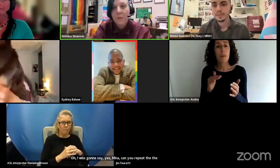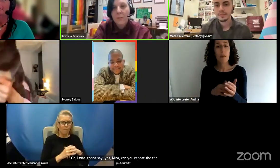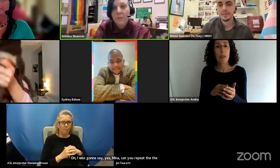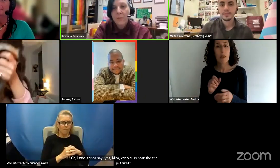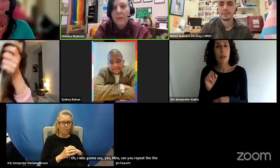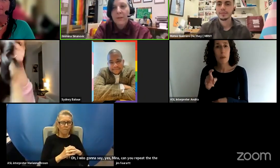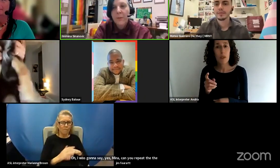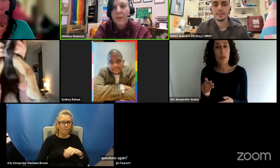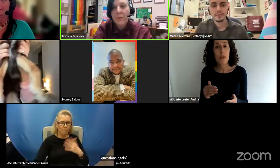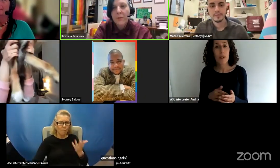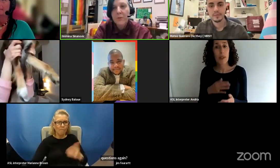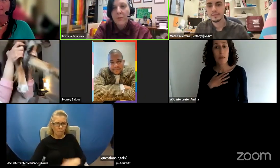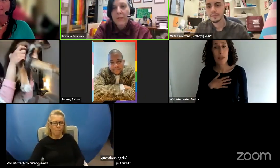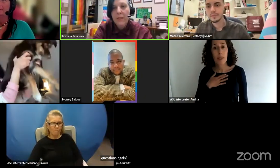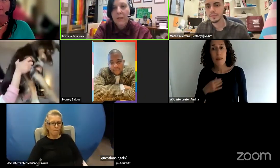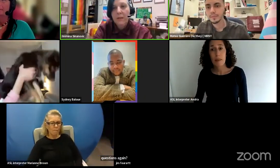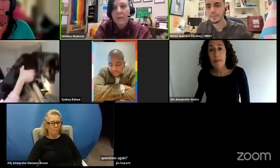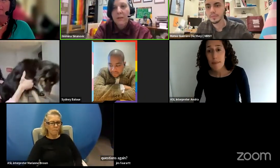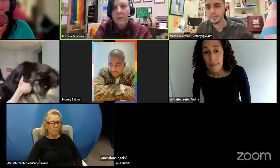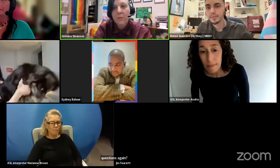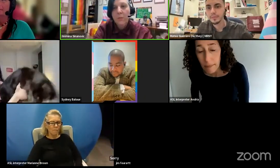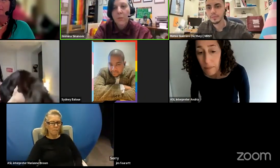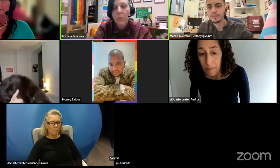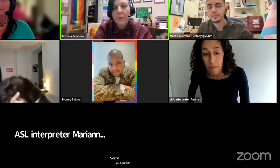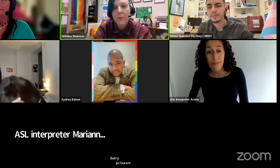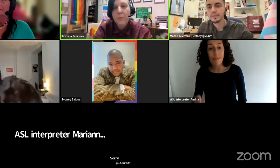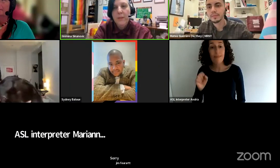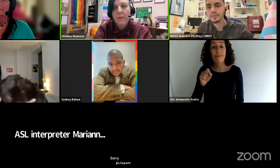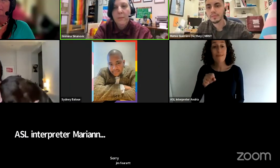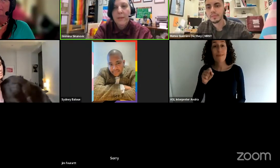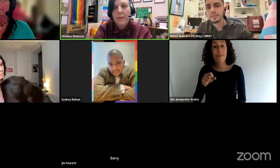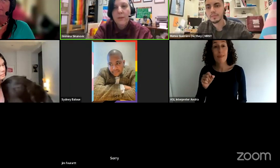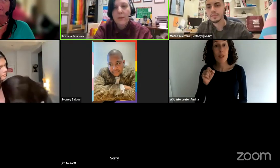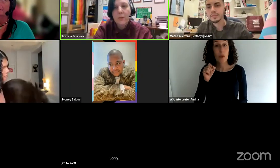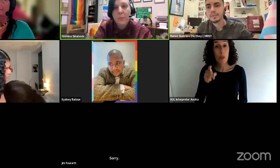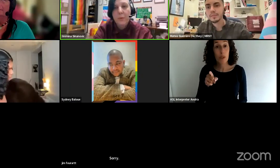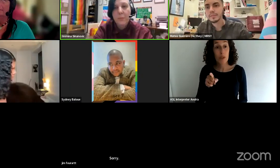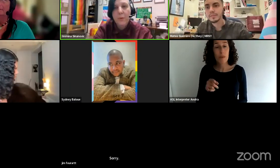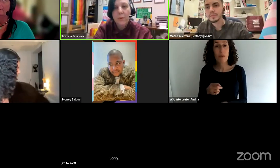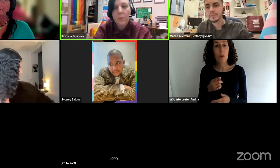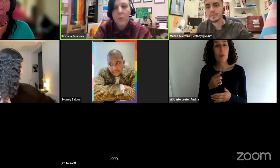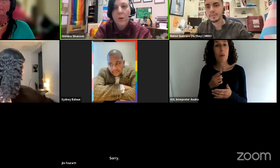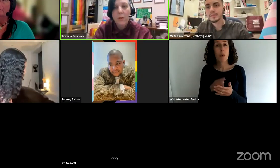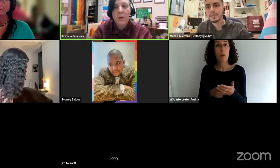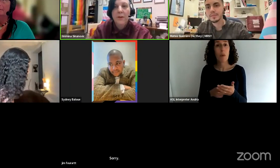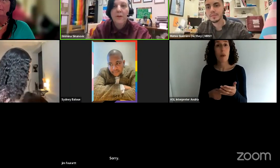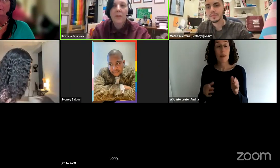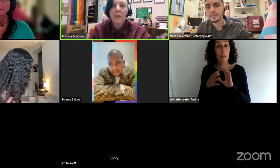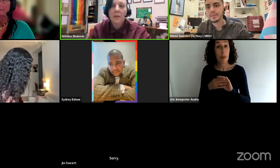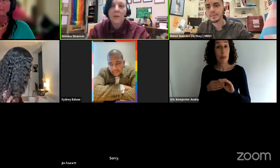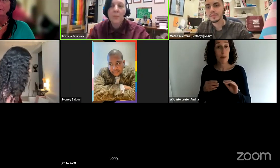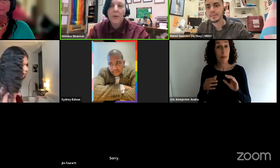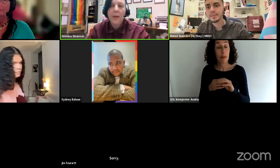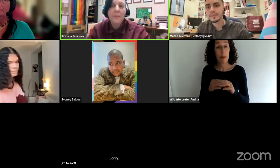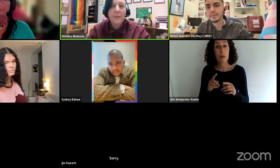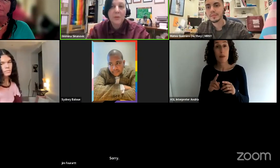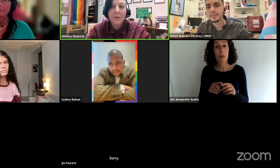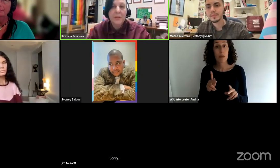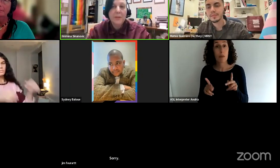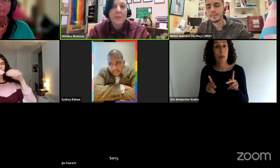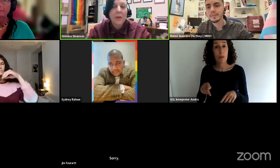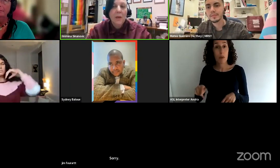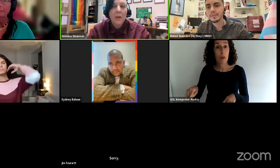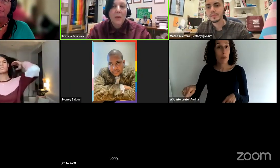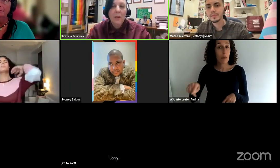Yeah. Well, the question was really, what would be the message to people who are